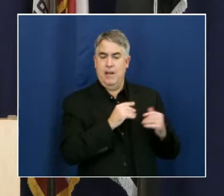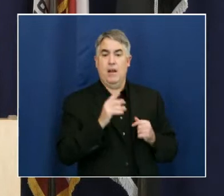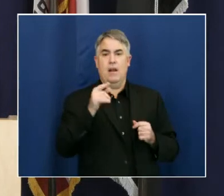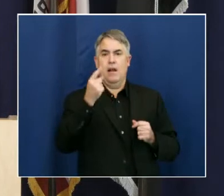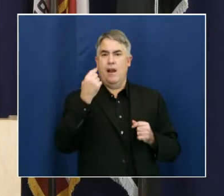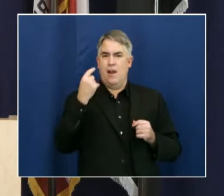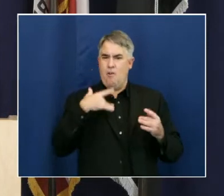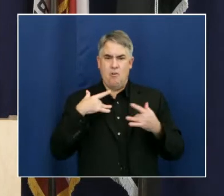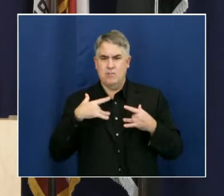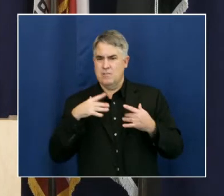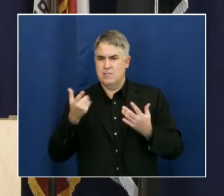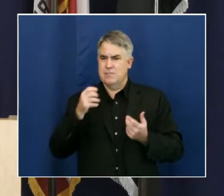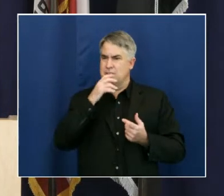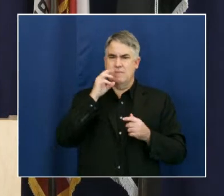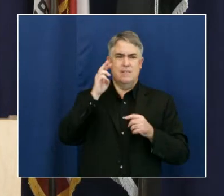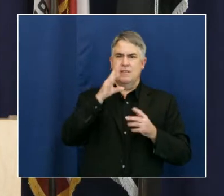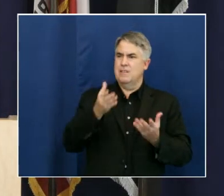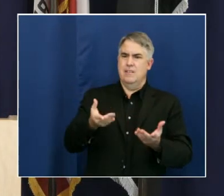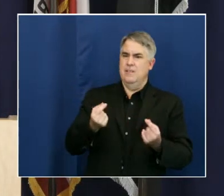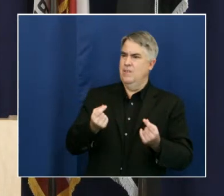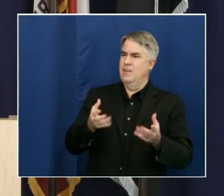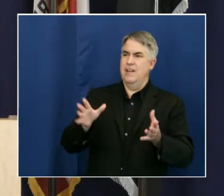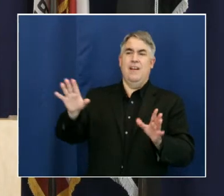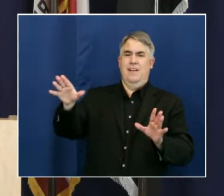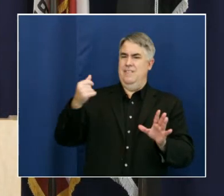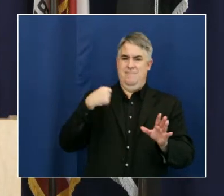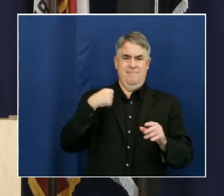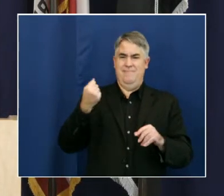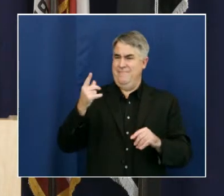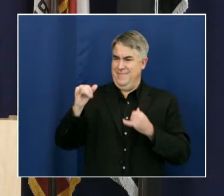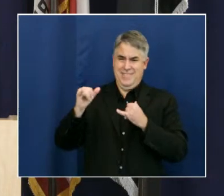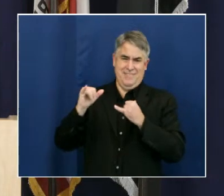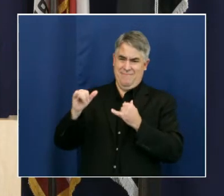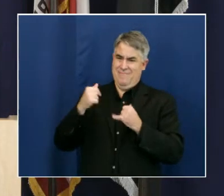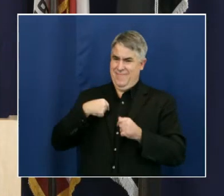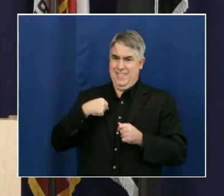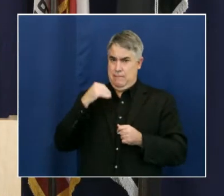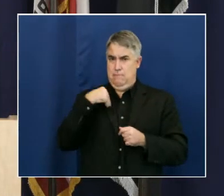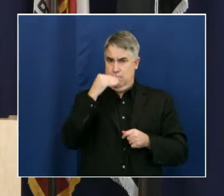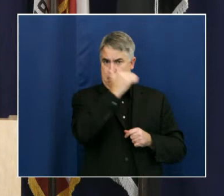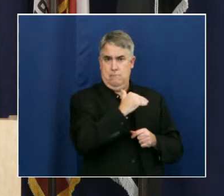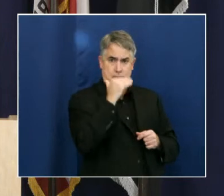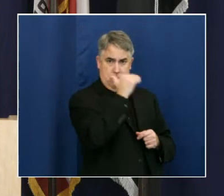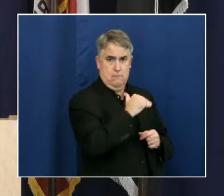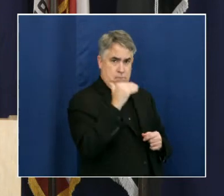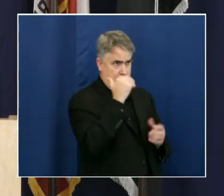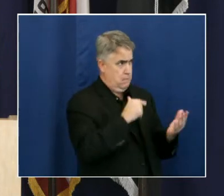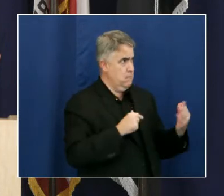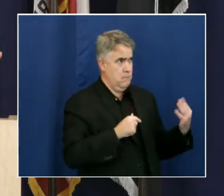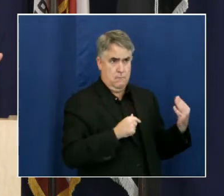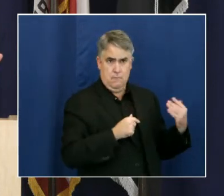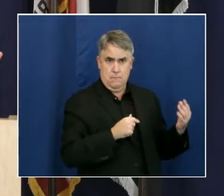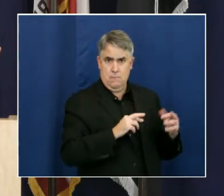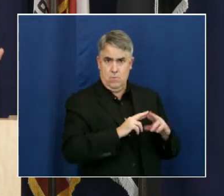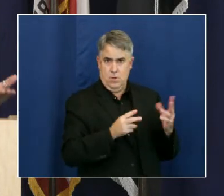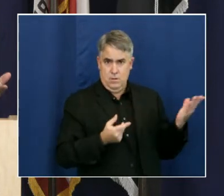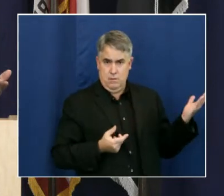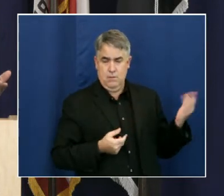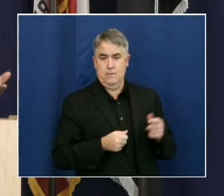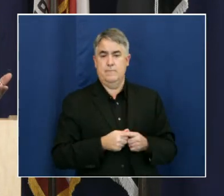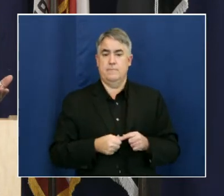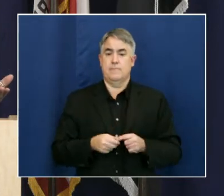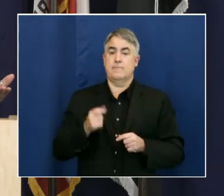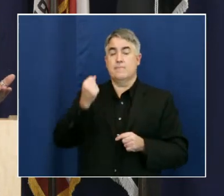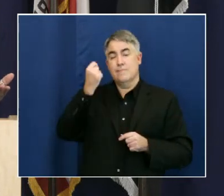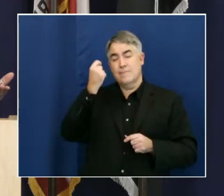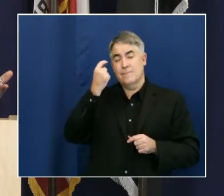expressed by our public health officials across the state. But we recognize that there's a delicate dance